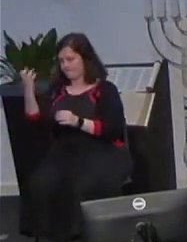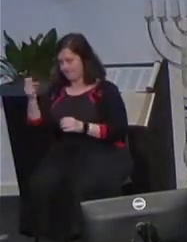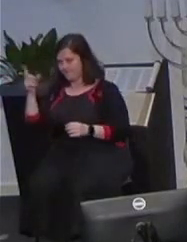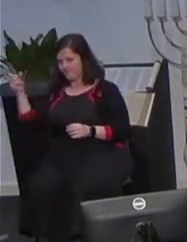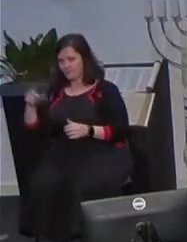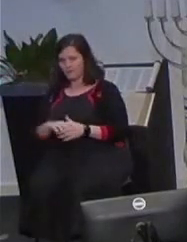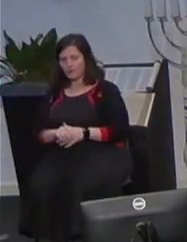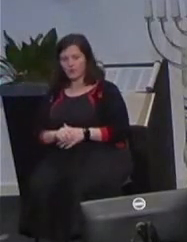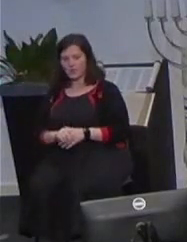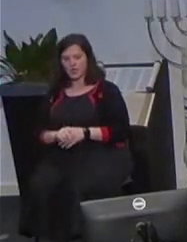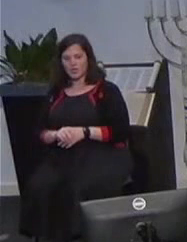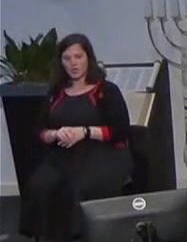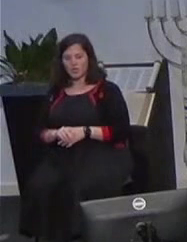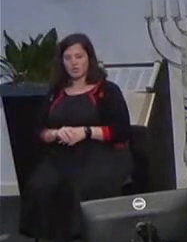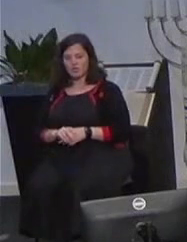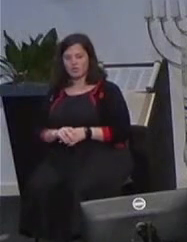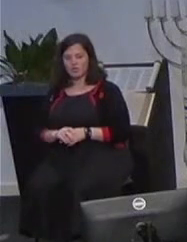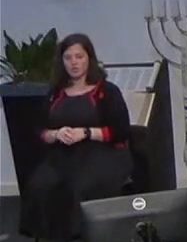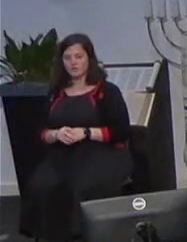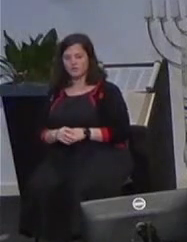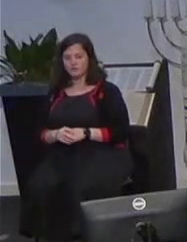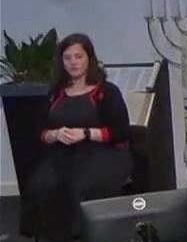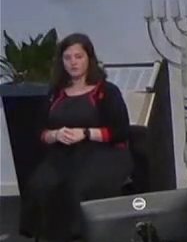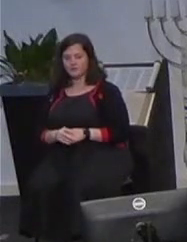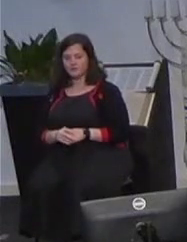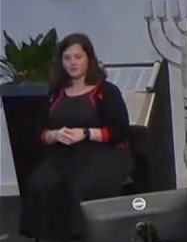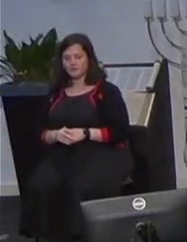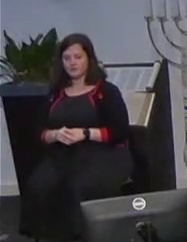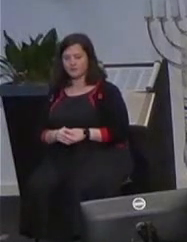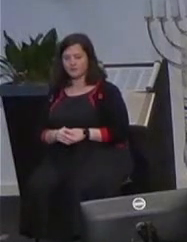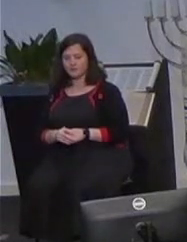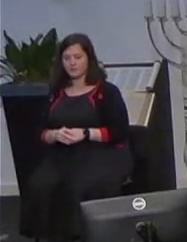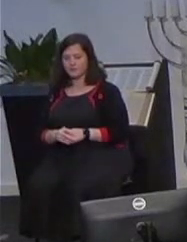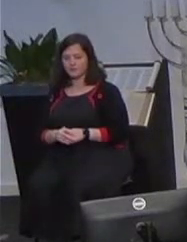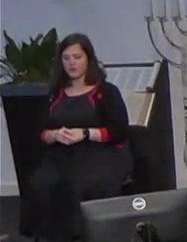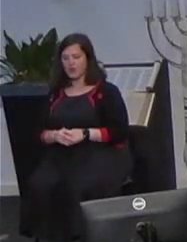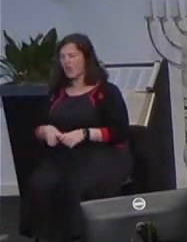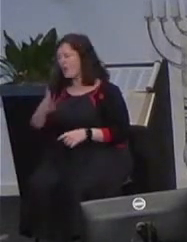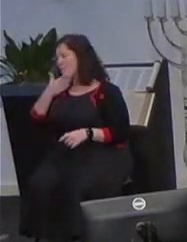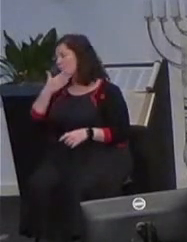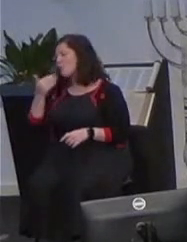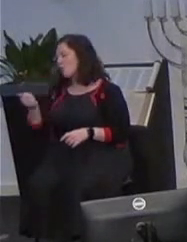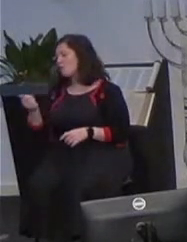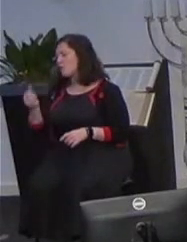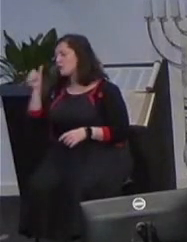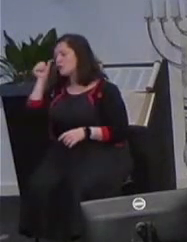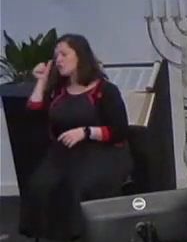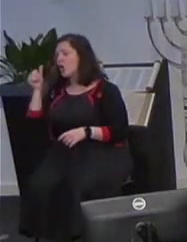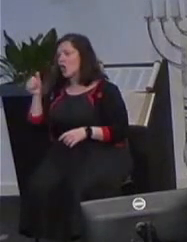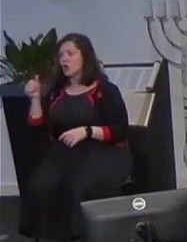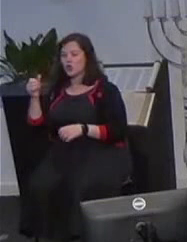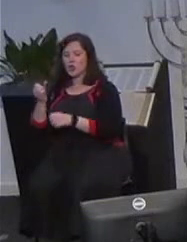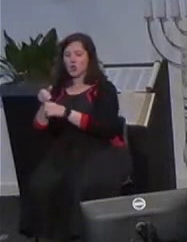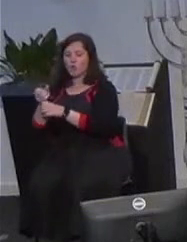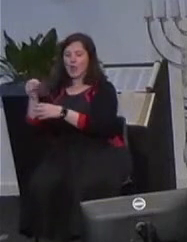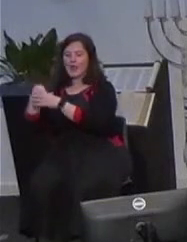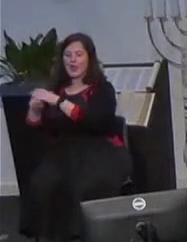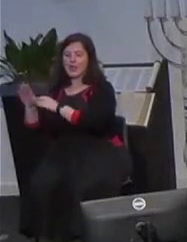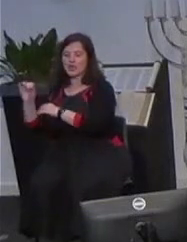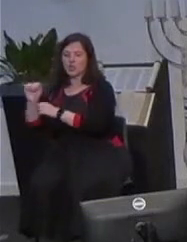Isn't that a precious, precious thing to say about us? Now, maybe when you rocked up this